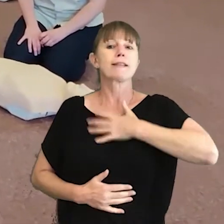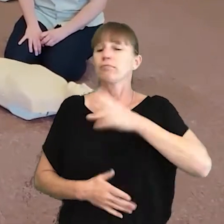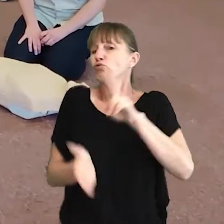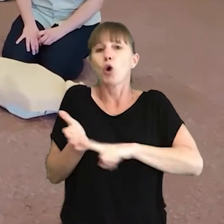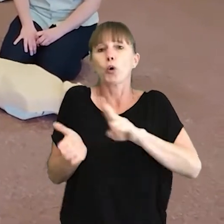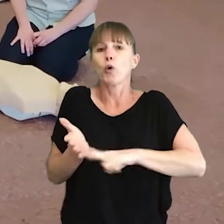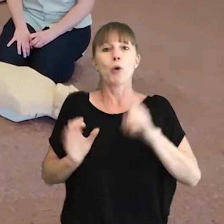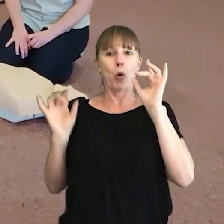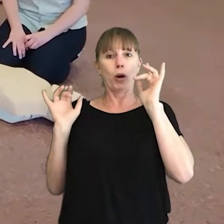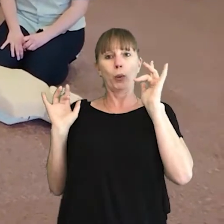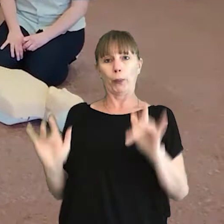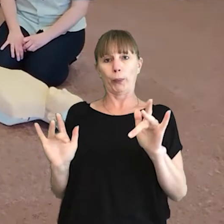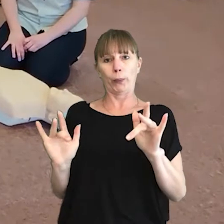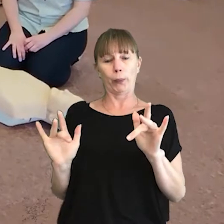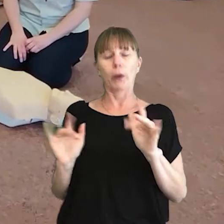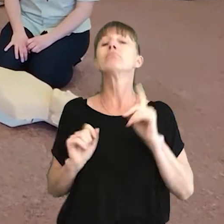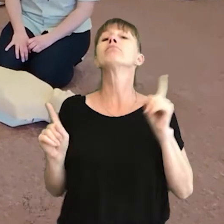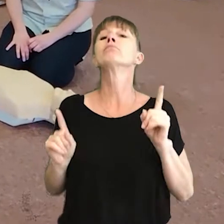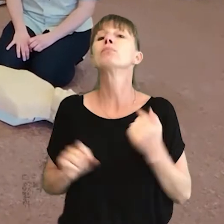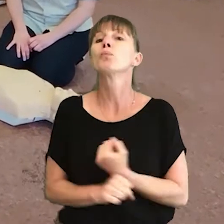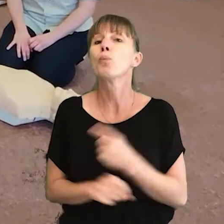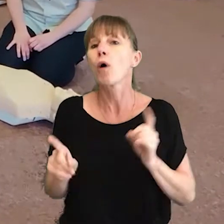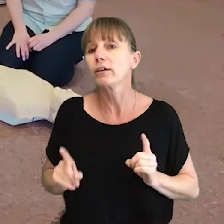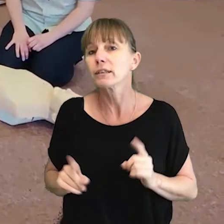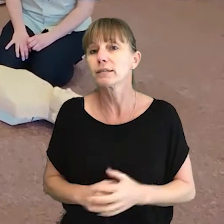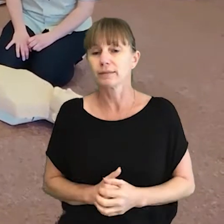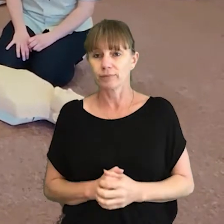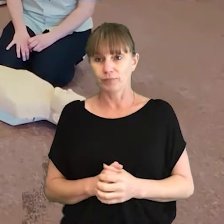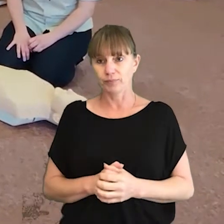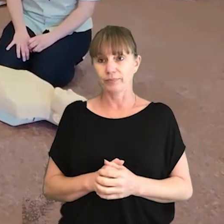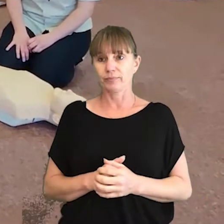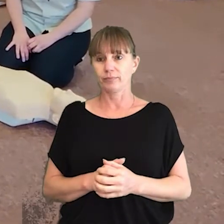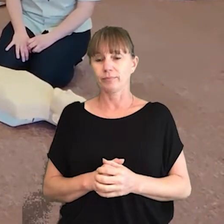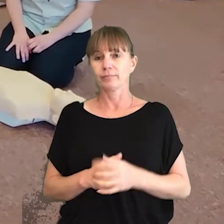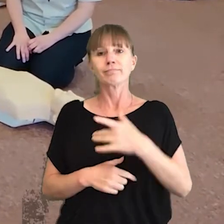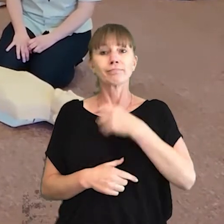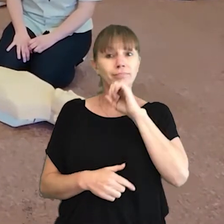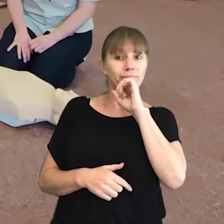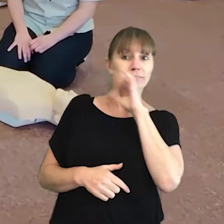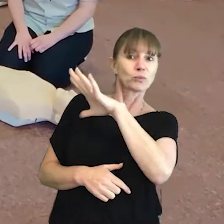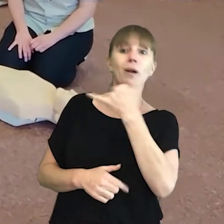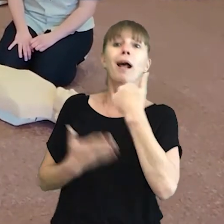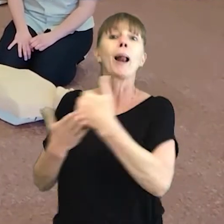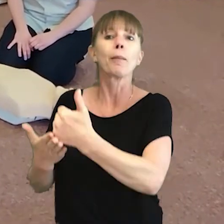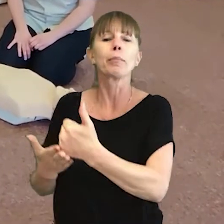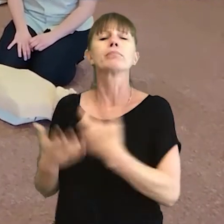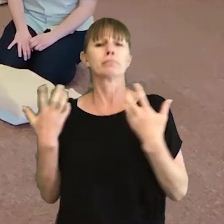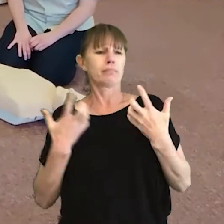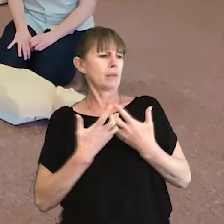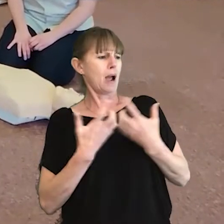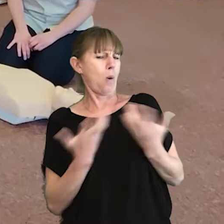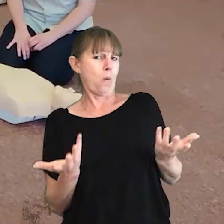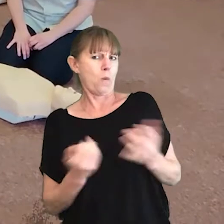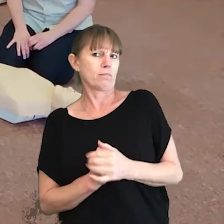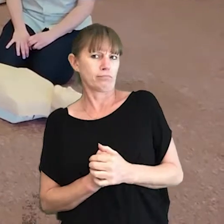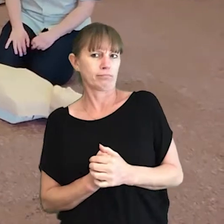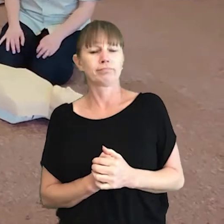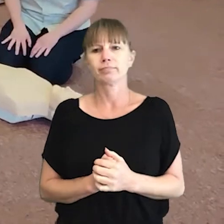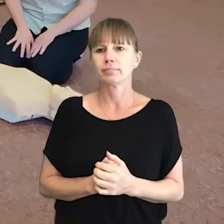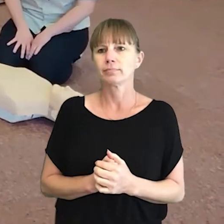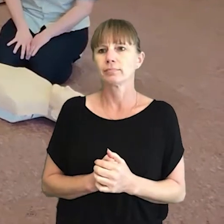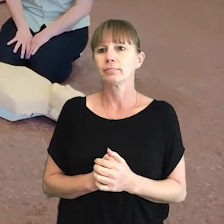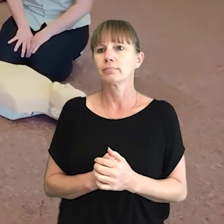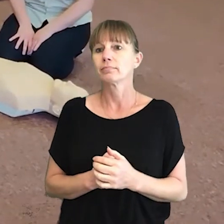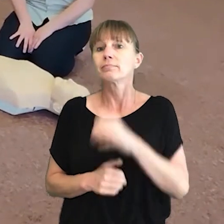or not present. What do we need to do? Call for help. Call for help. So how can we do that?